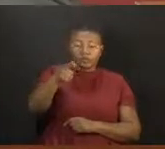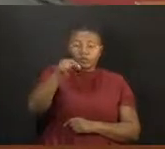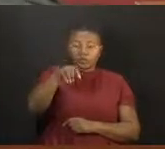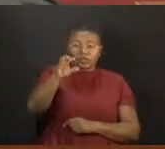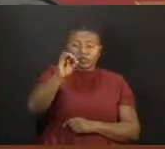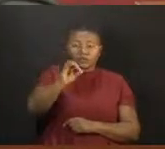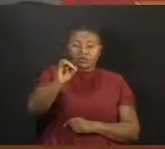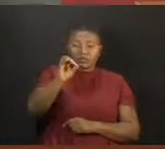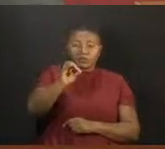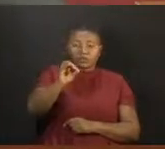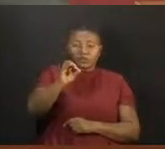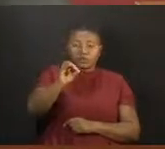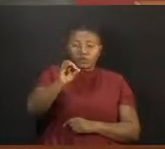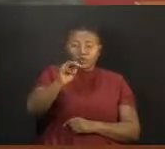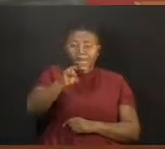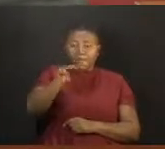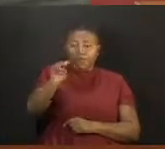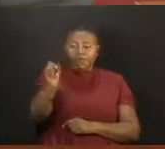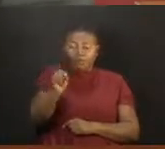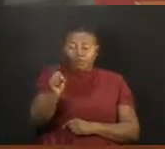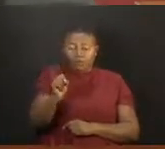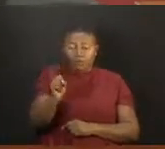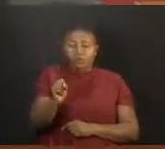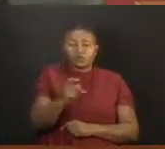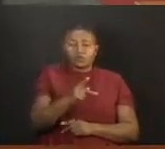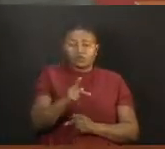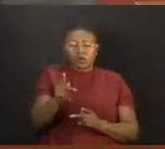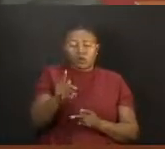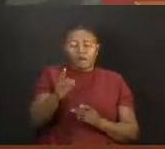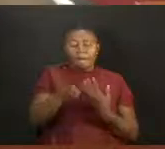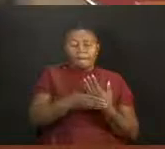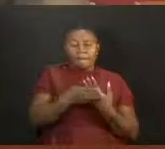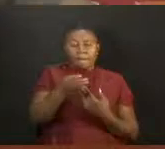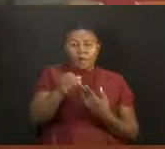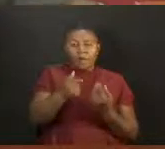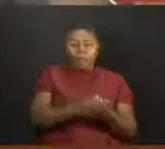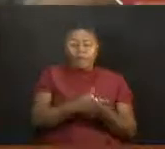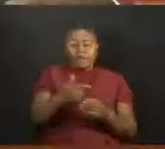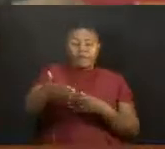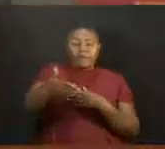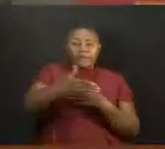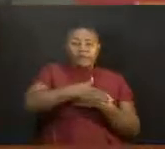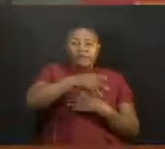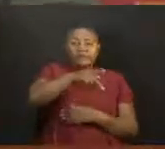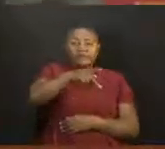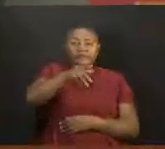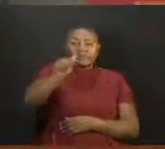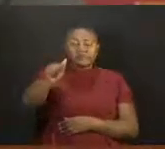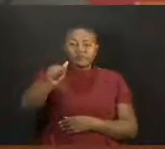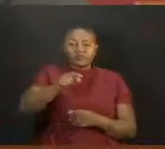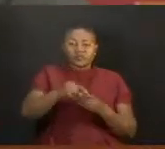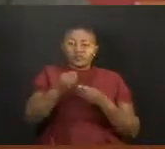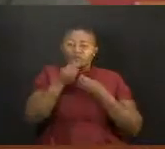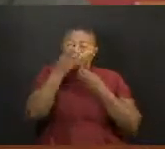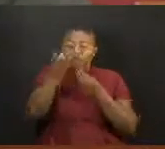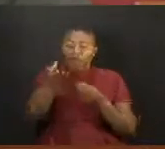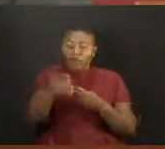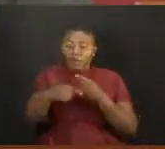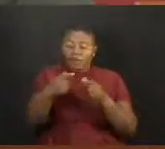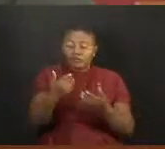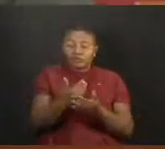So the Bank of Ghana went back to PPA to inform them about the new value, and on 31st